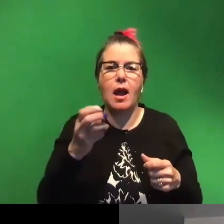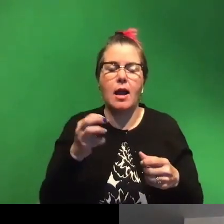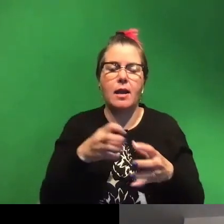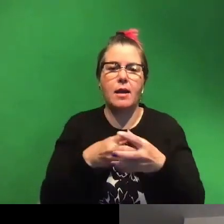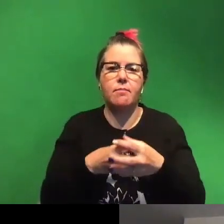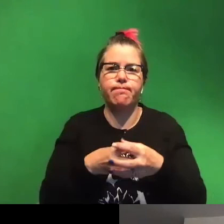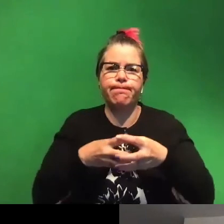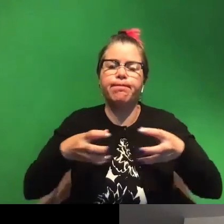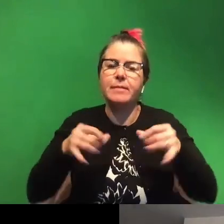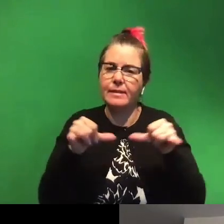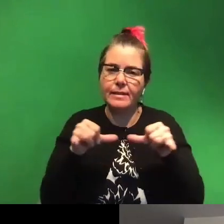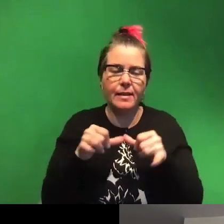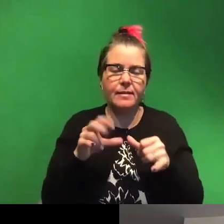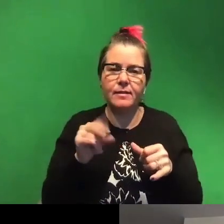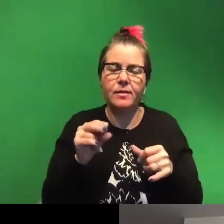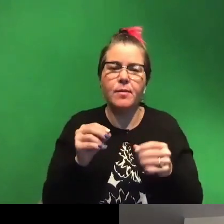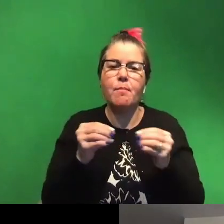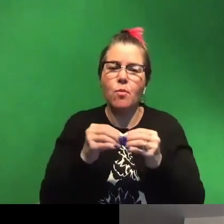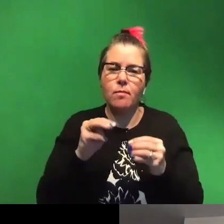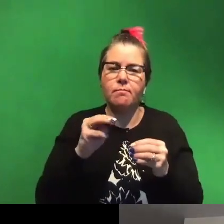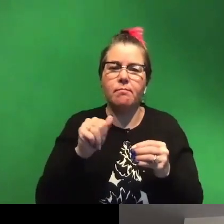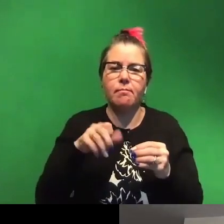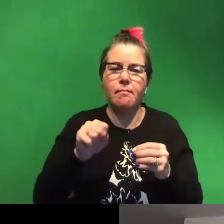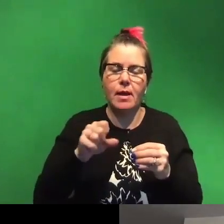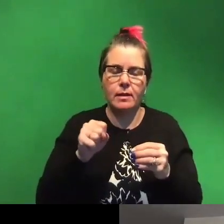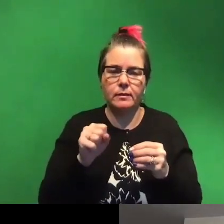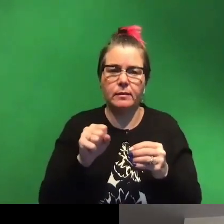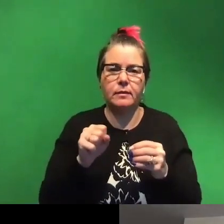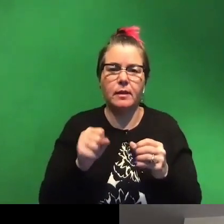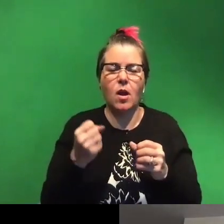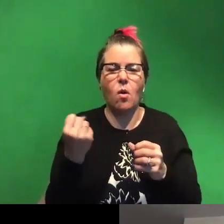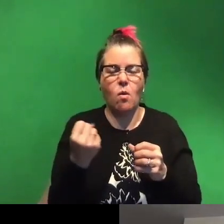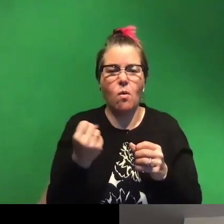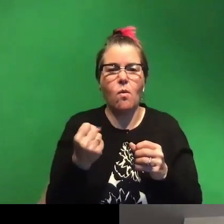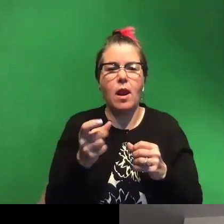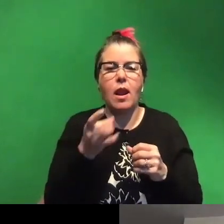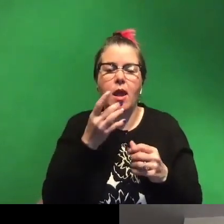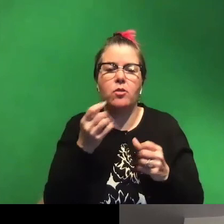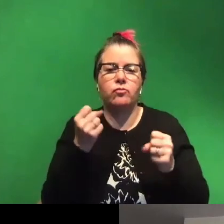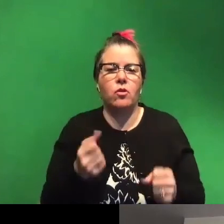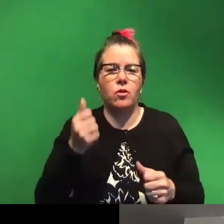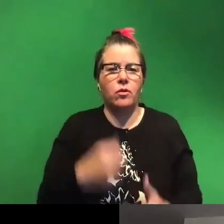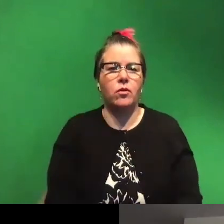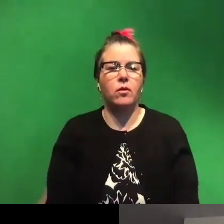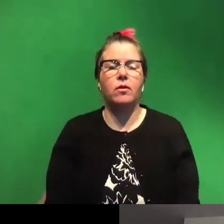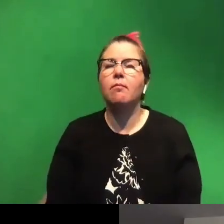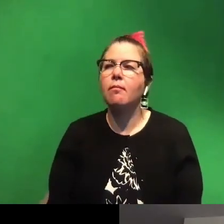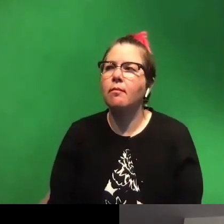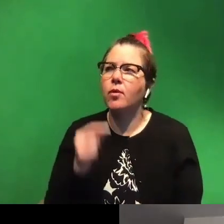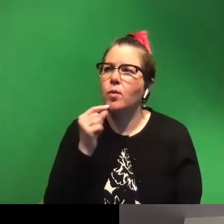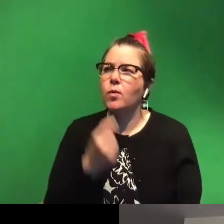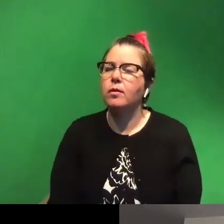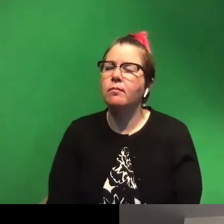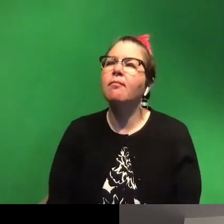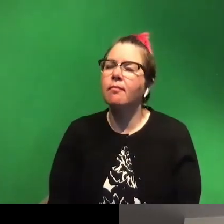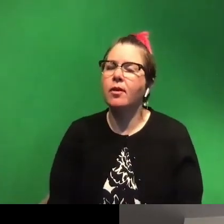No, it's not. It's just like you have more mass, so you can hold the light stronger. Cool. Awesome.